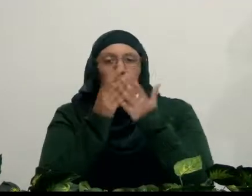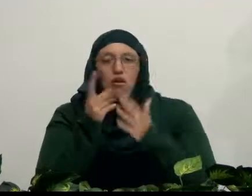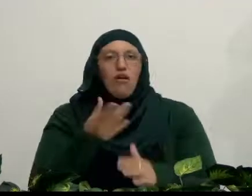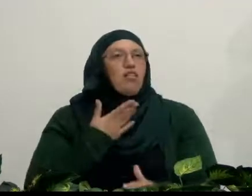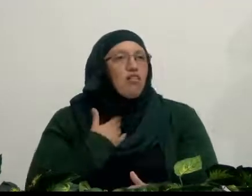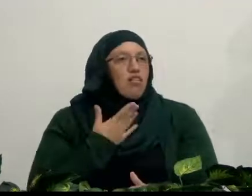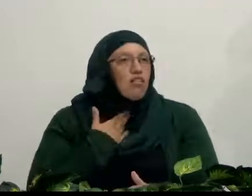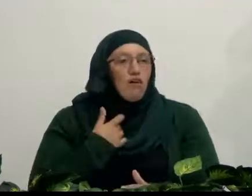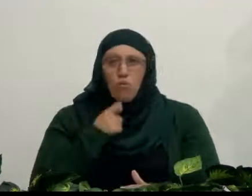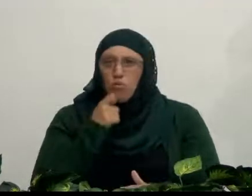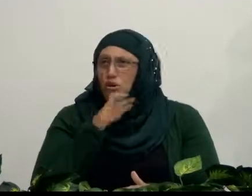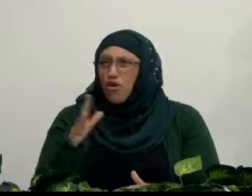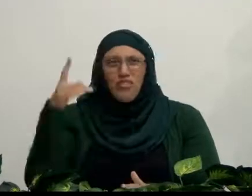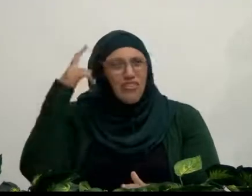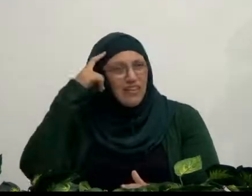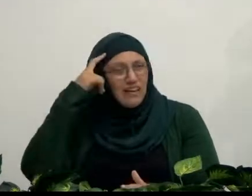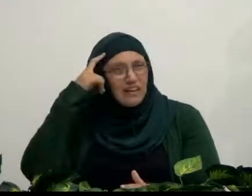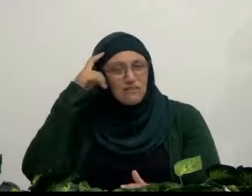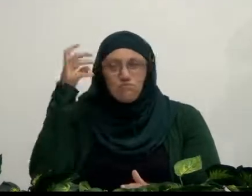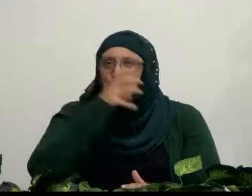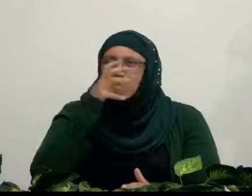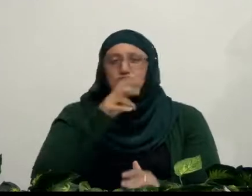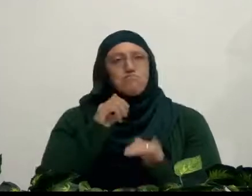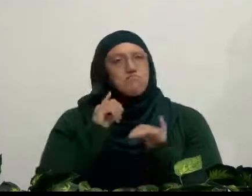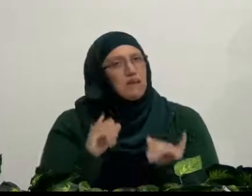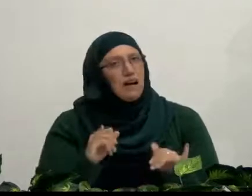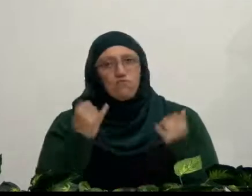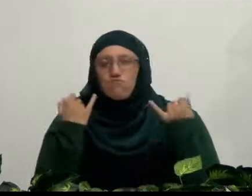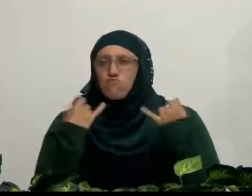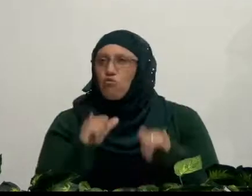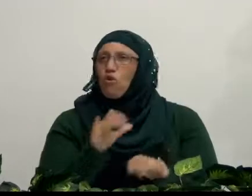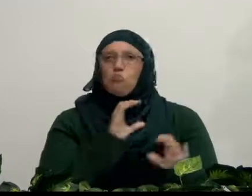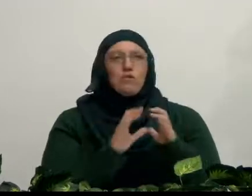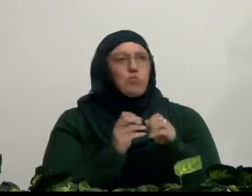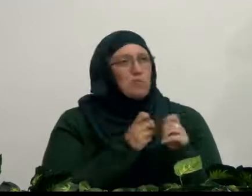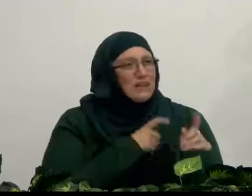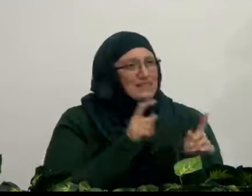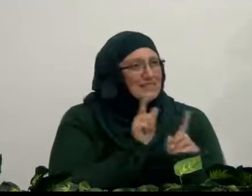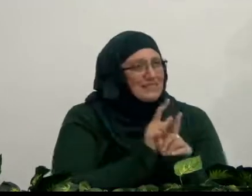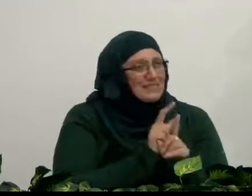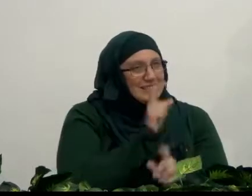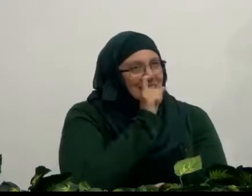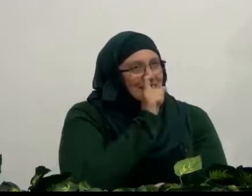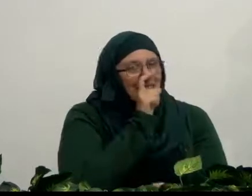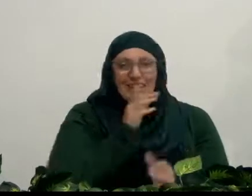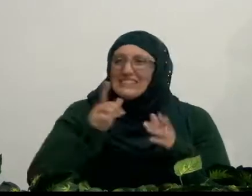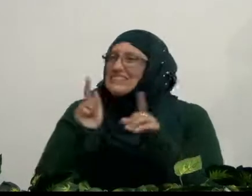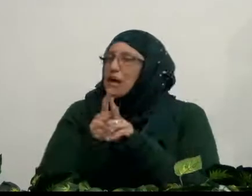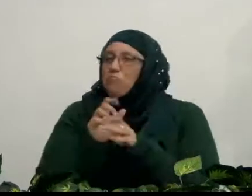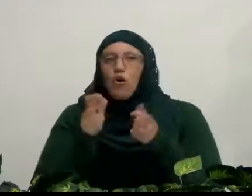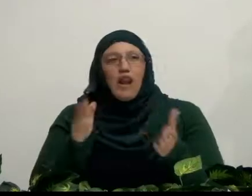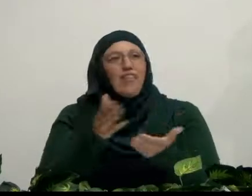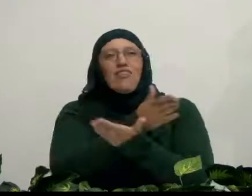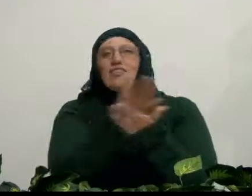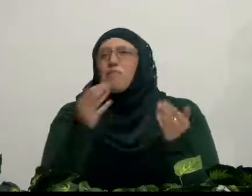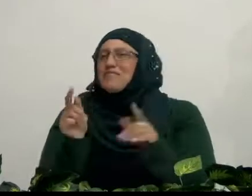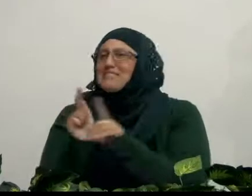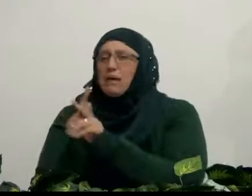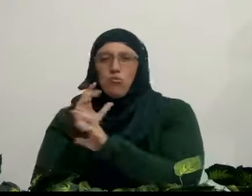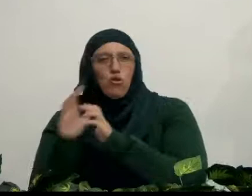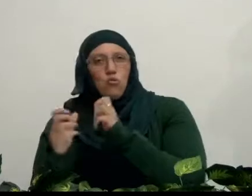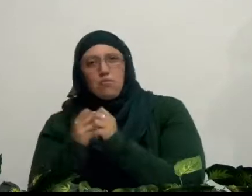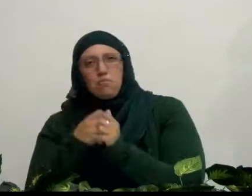lustful or indecent communication with my sister, nor would I allow anyone to have this kind of communication with